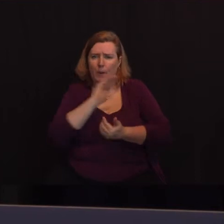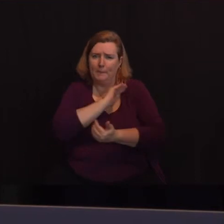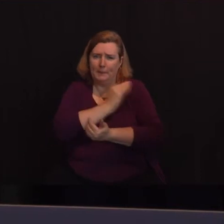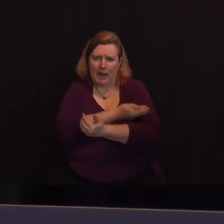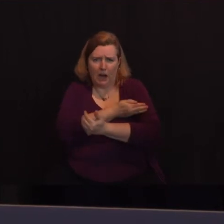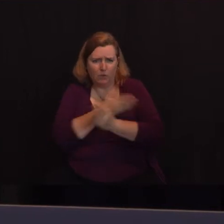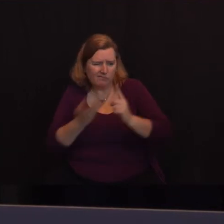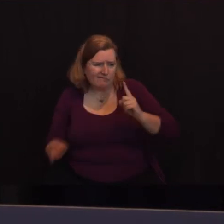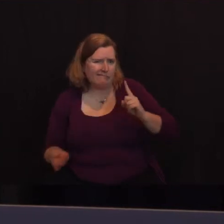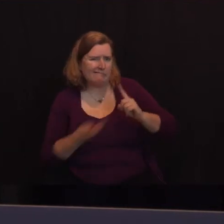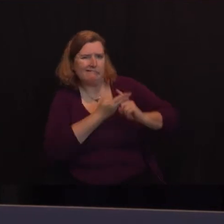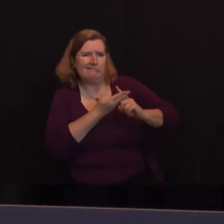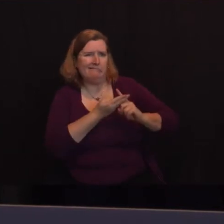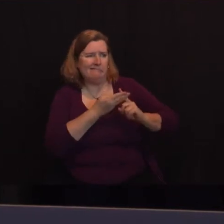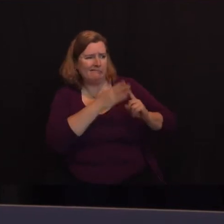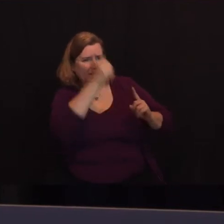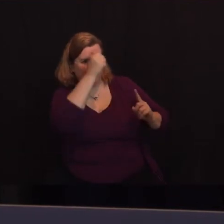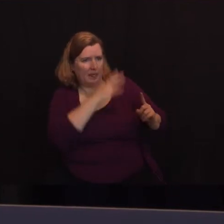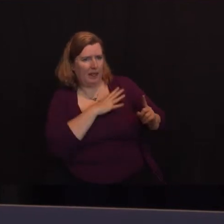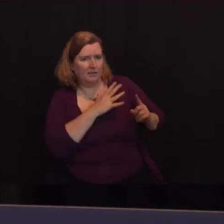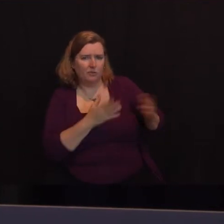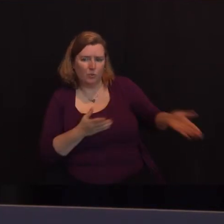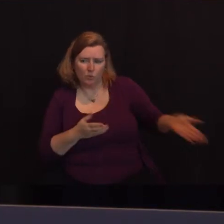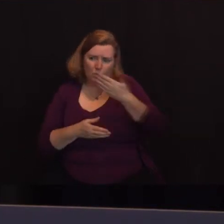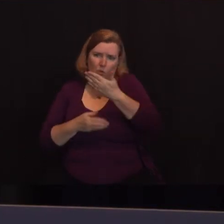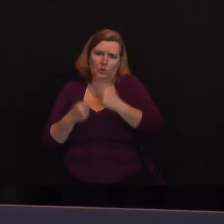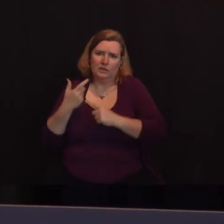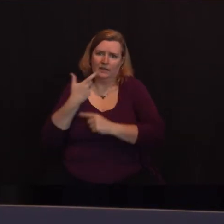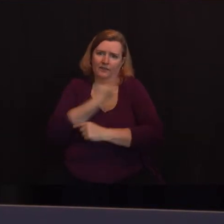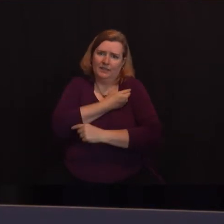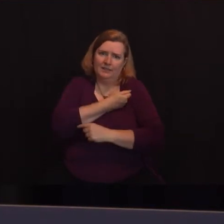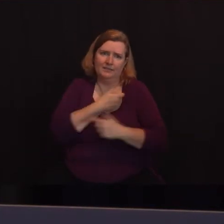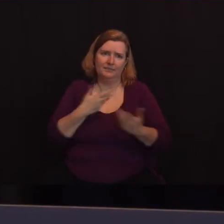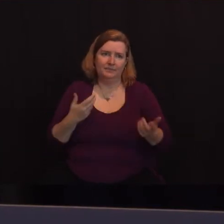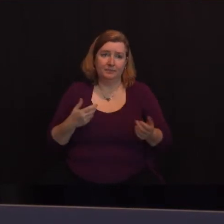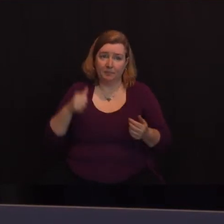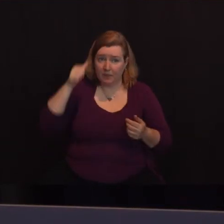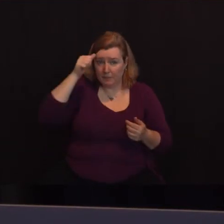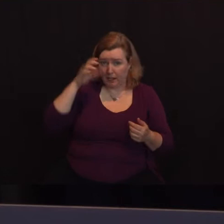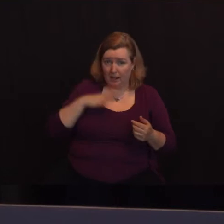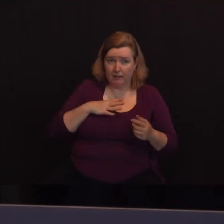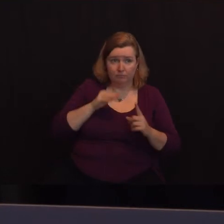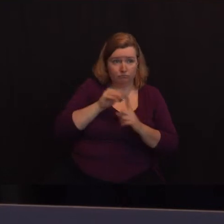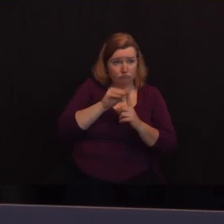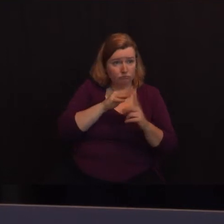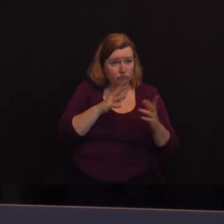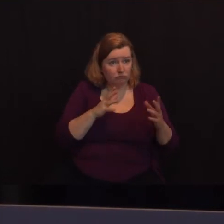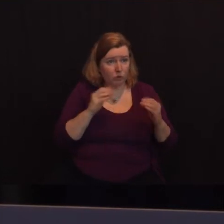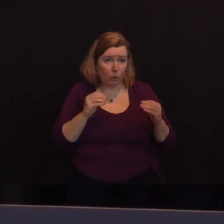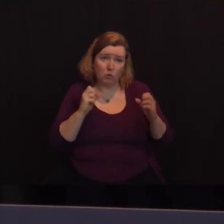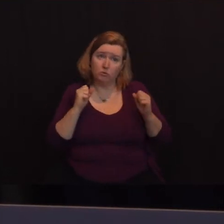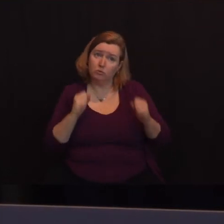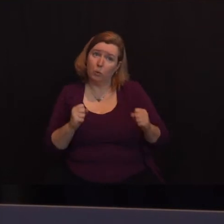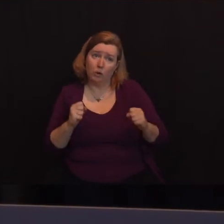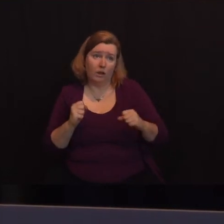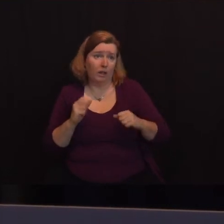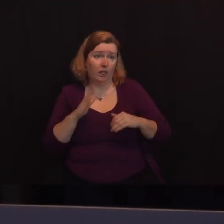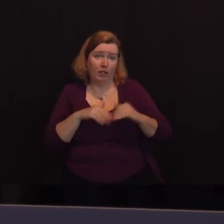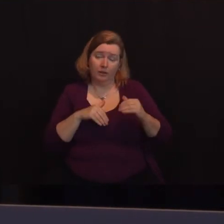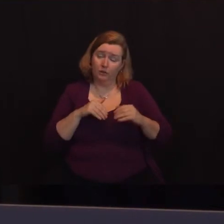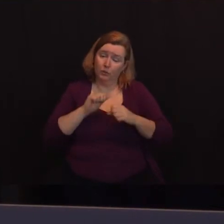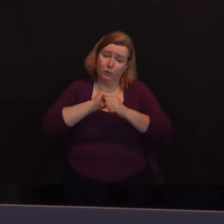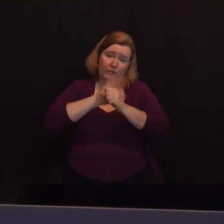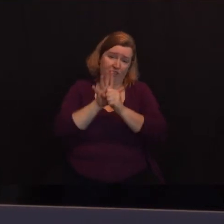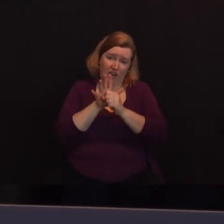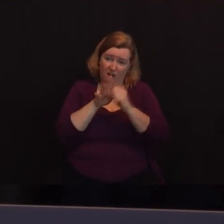male friends to get vaccinated. And I want to say to the men, nobody is stronger than this virus. No one.